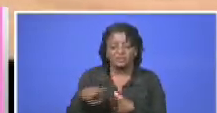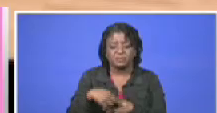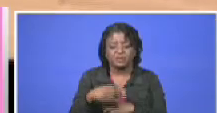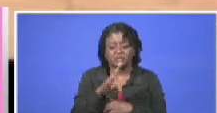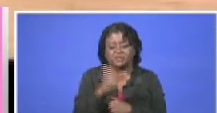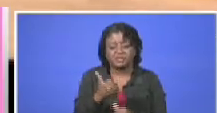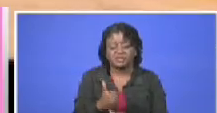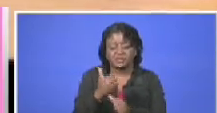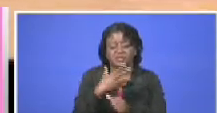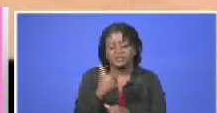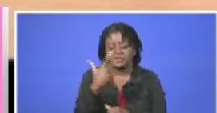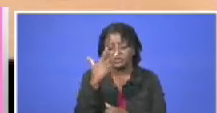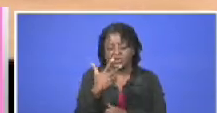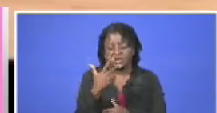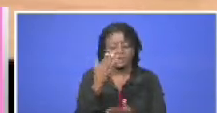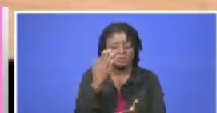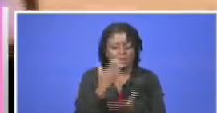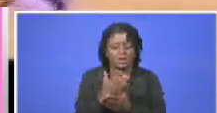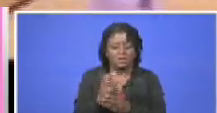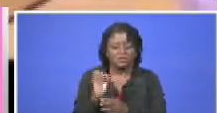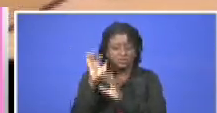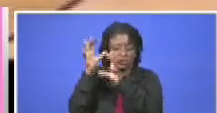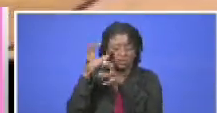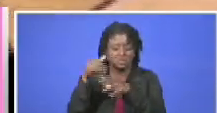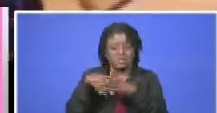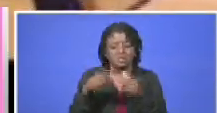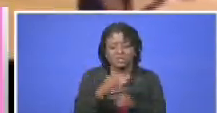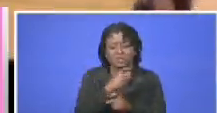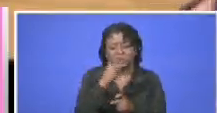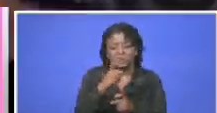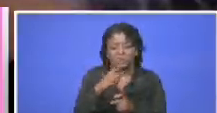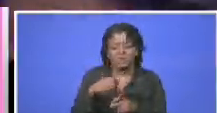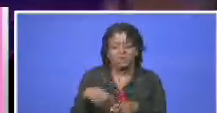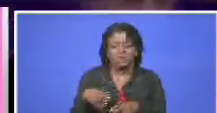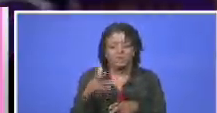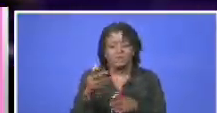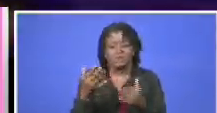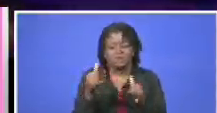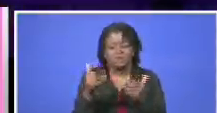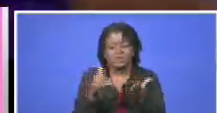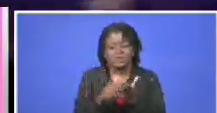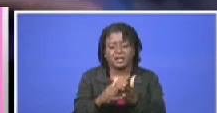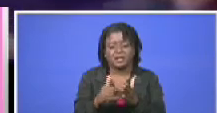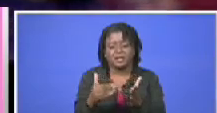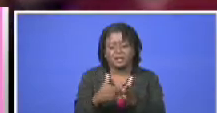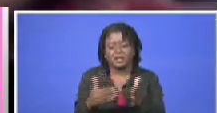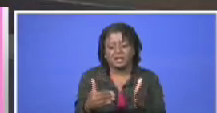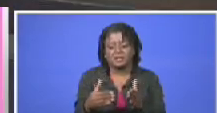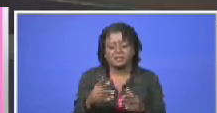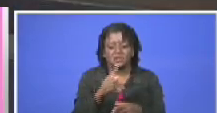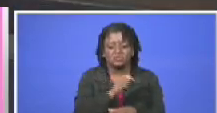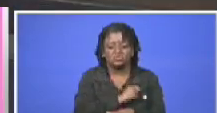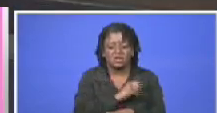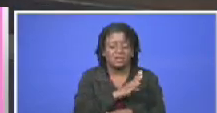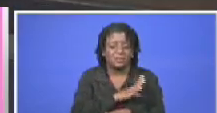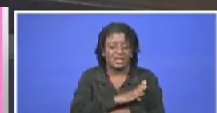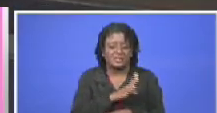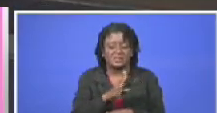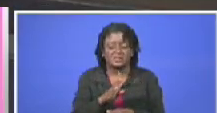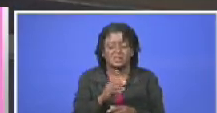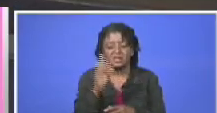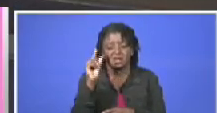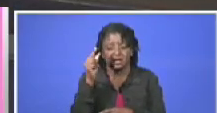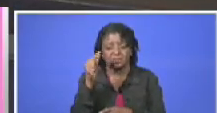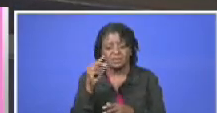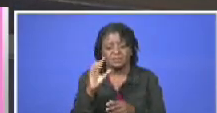block shots in a win over the New Zealand Breakers. Ayton and the Suns play again tomorrow against the Portland Trail Blazers. The Garden